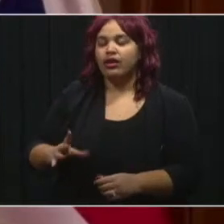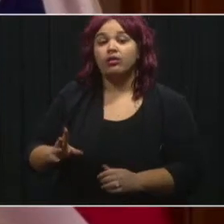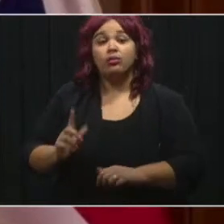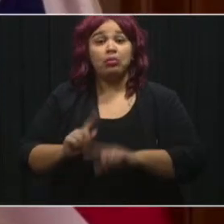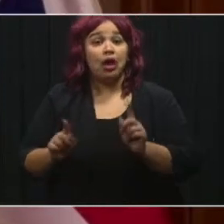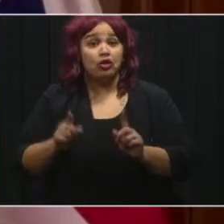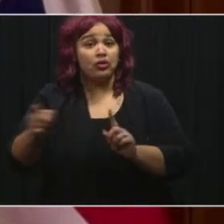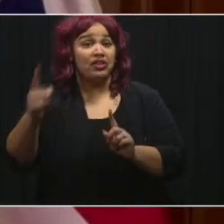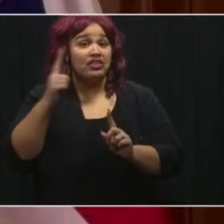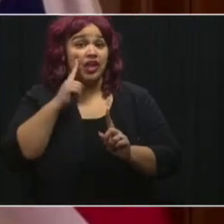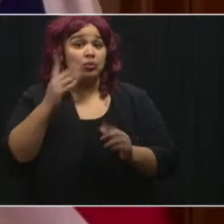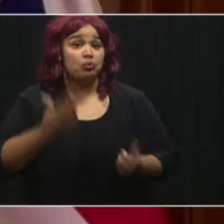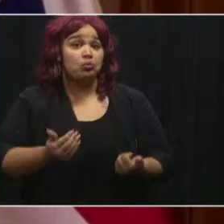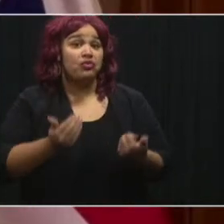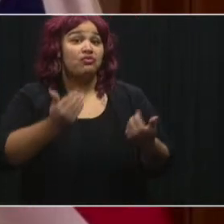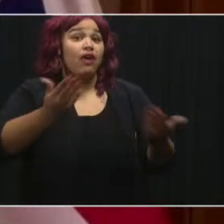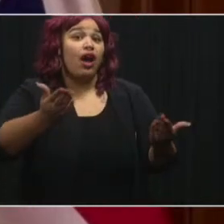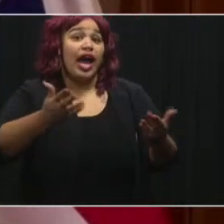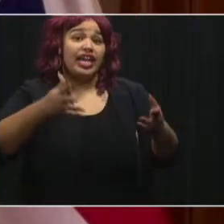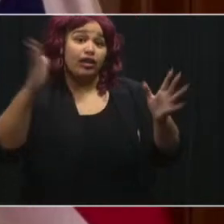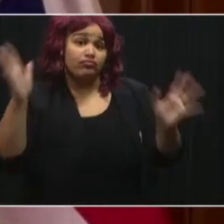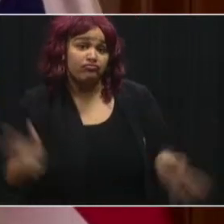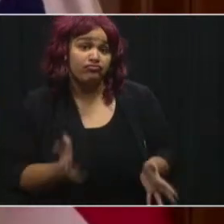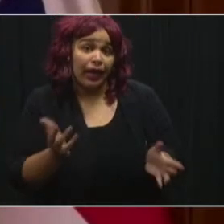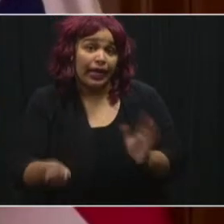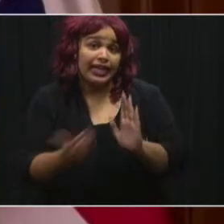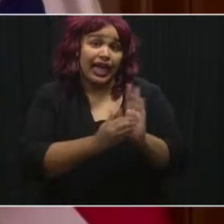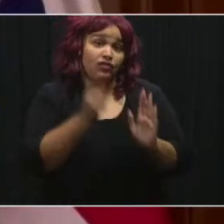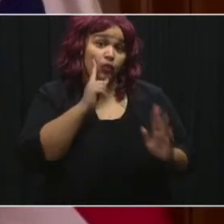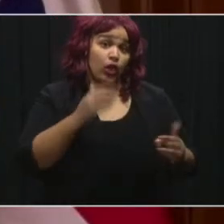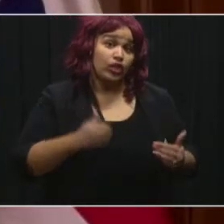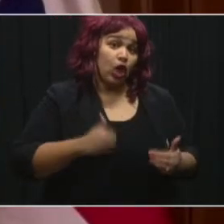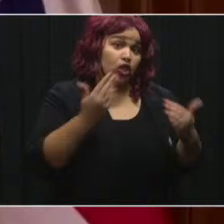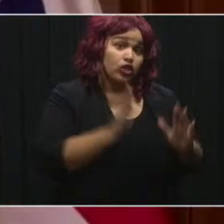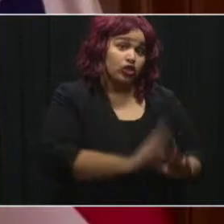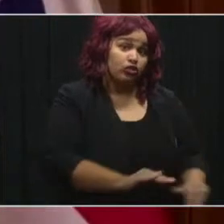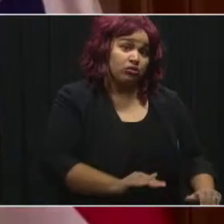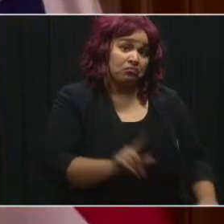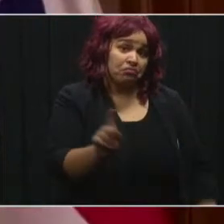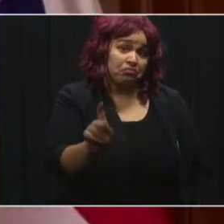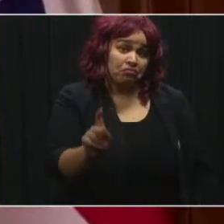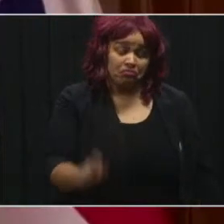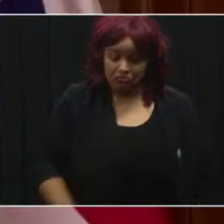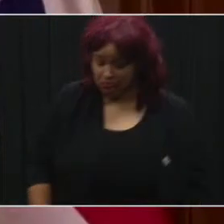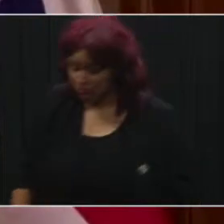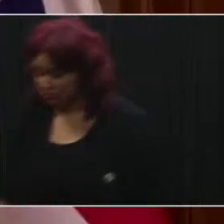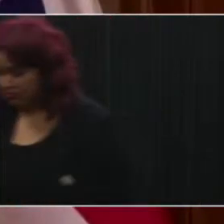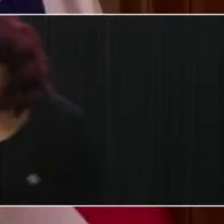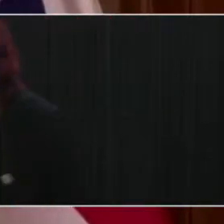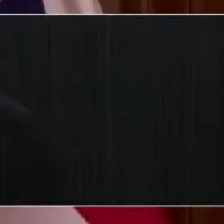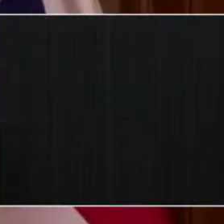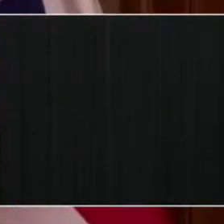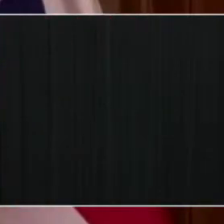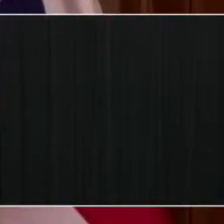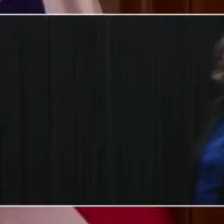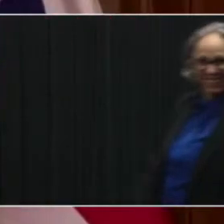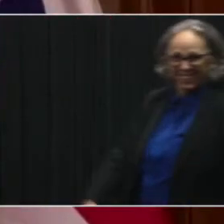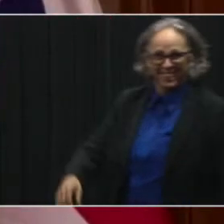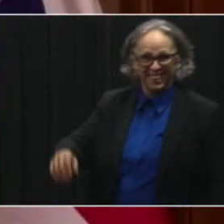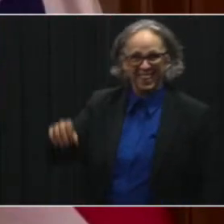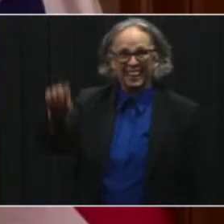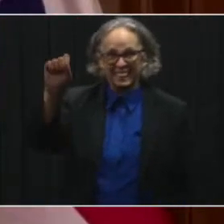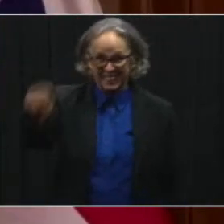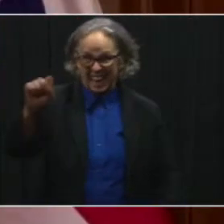people to become vaccinated? Yes, we're thinking about it. That's about all I can tell you today, but